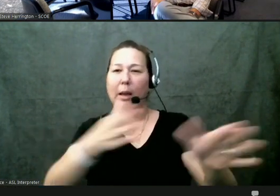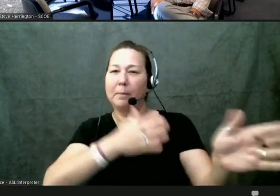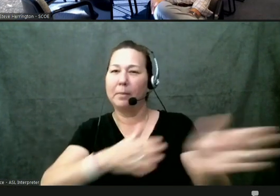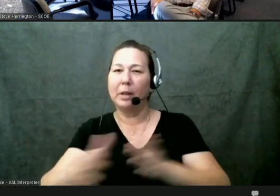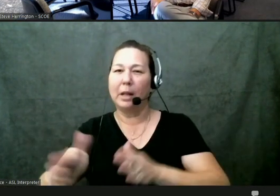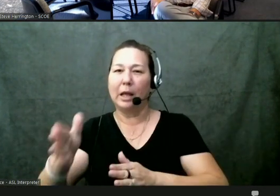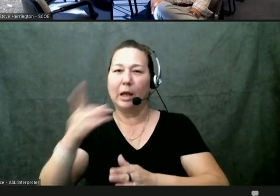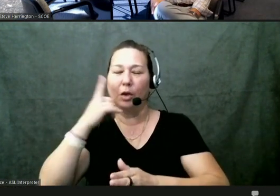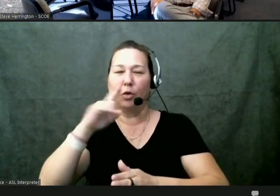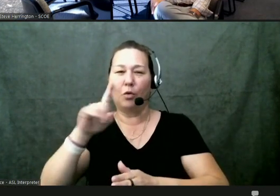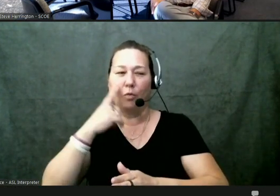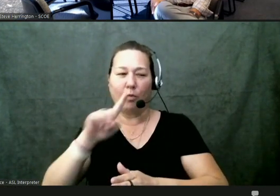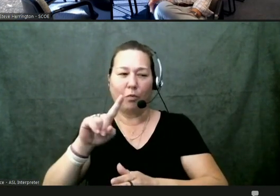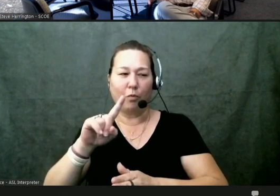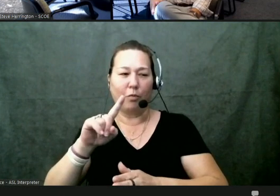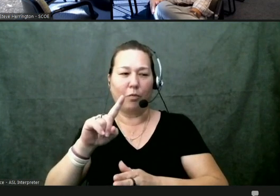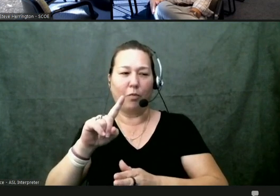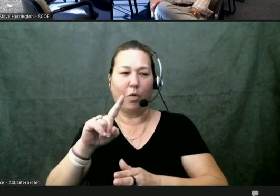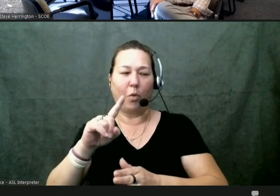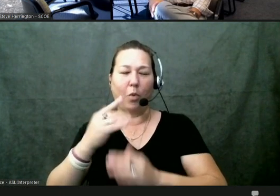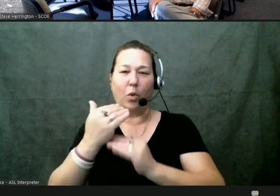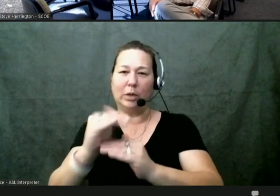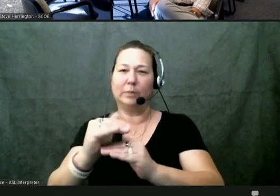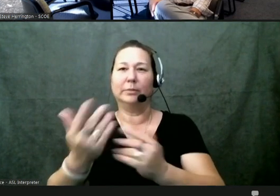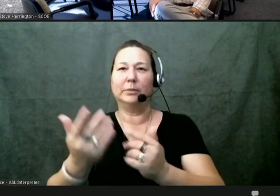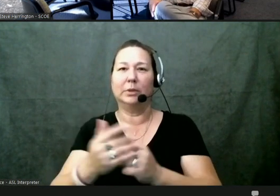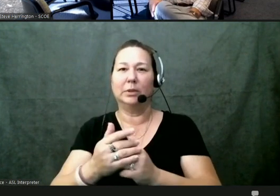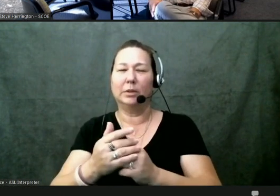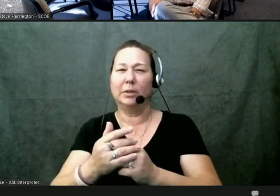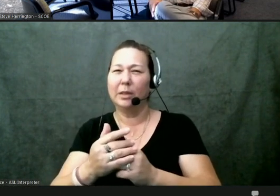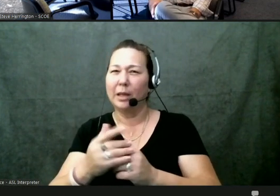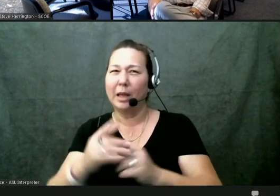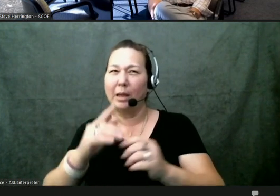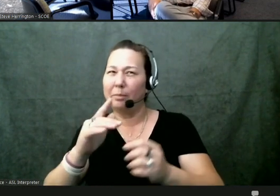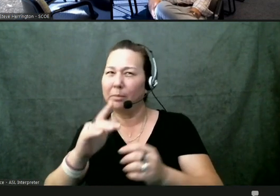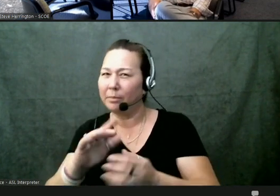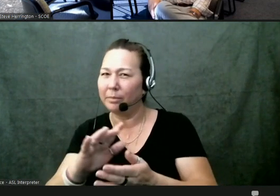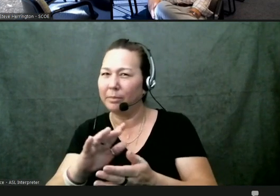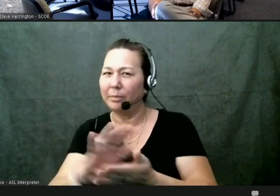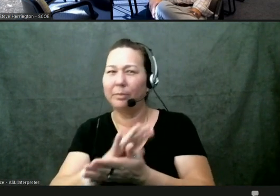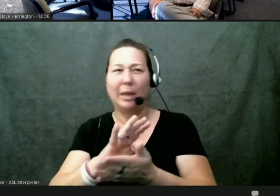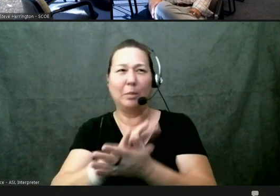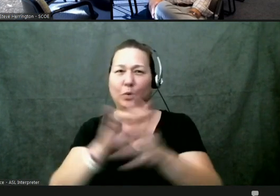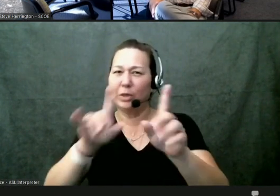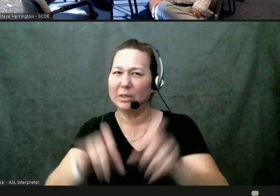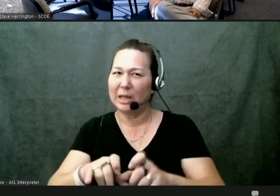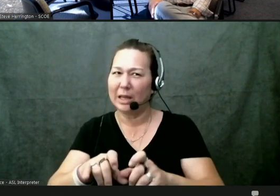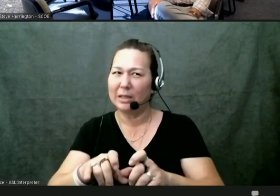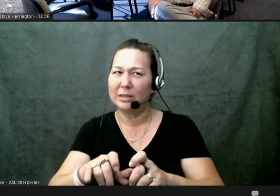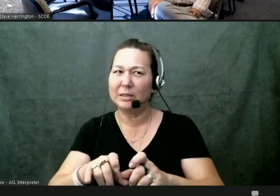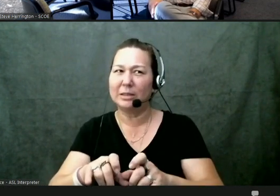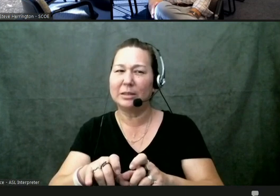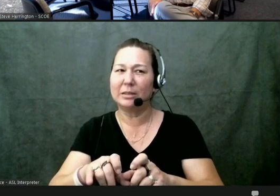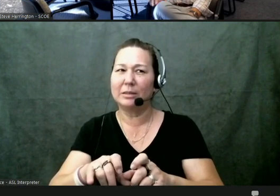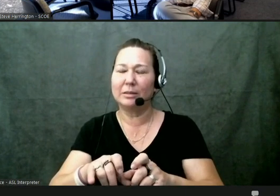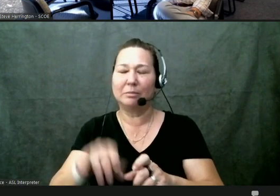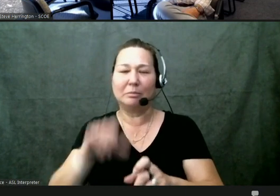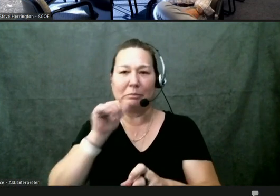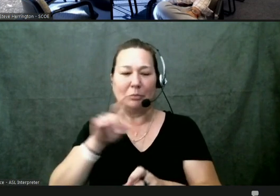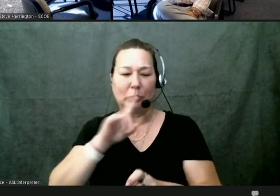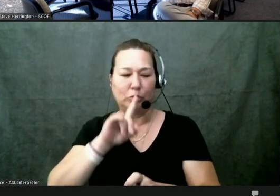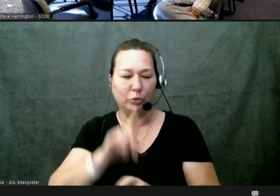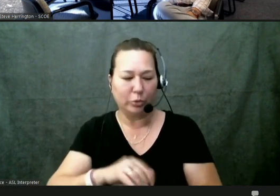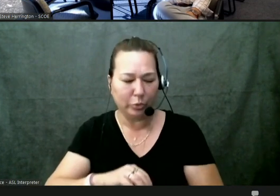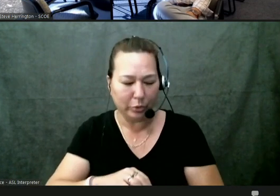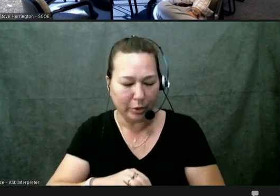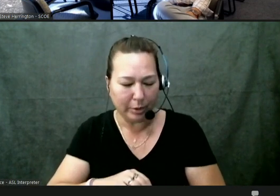for diagnosis. She said it would allow us to open more businesses if people could be tested either that morning or at home or before entry